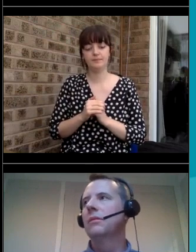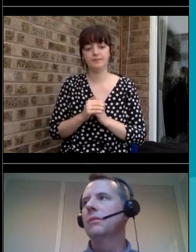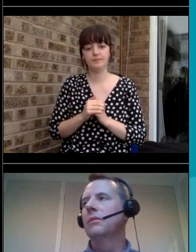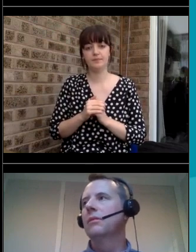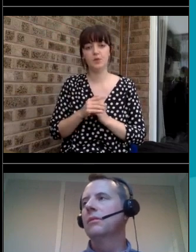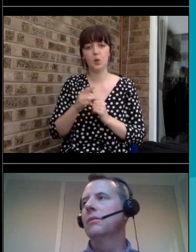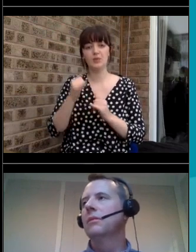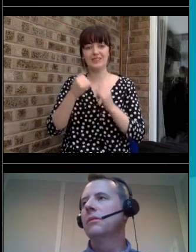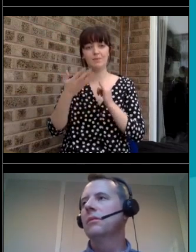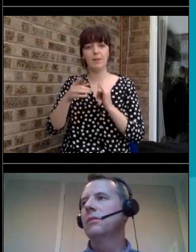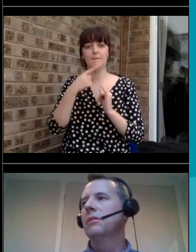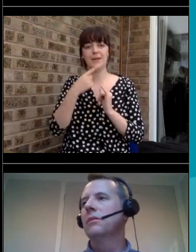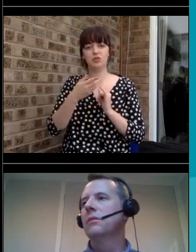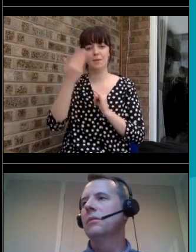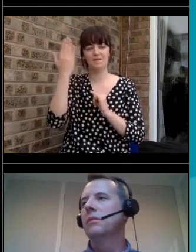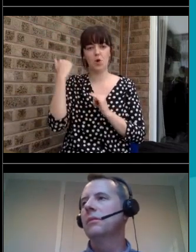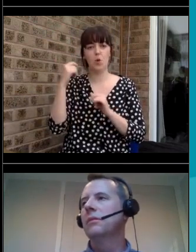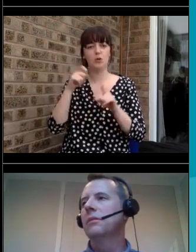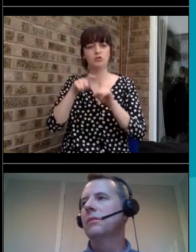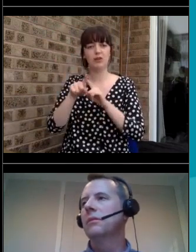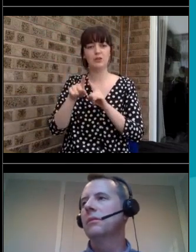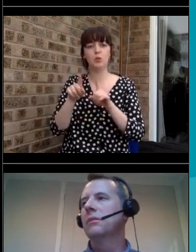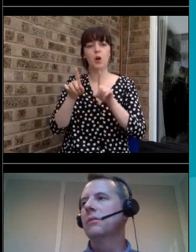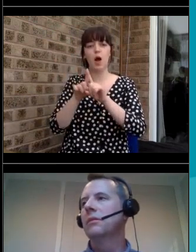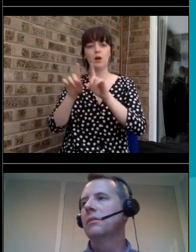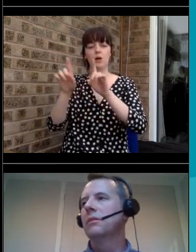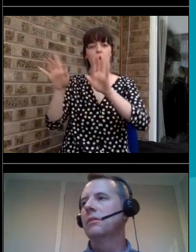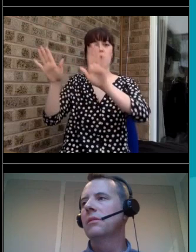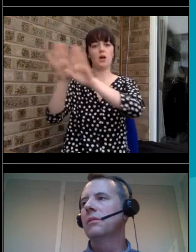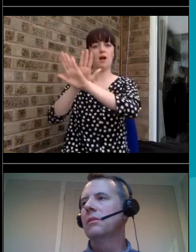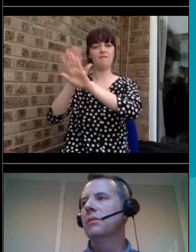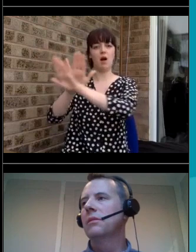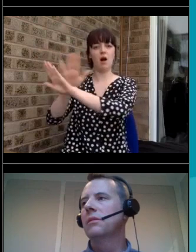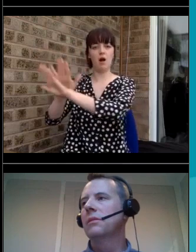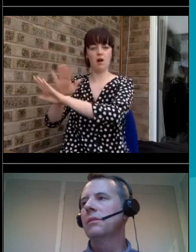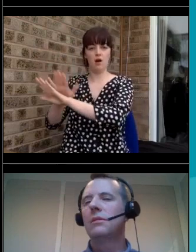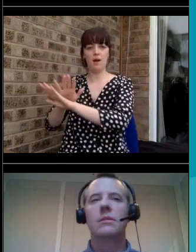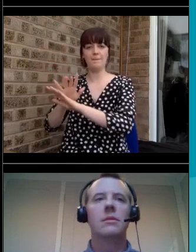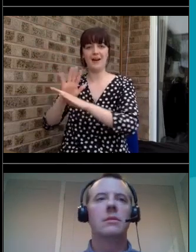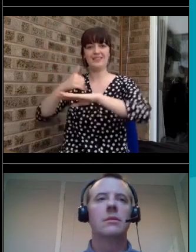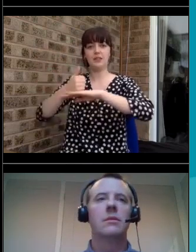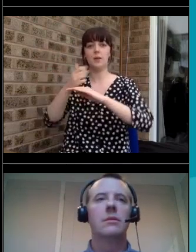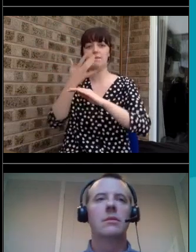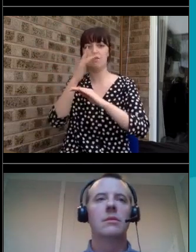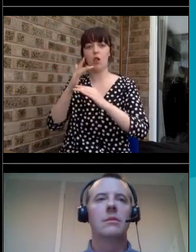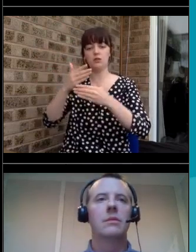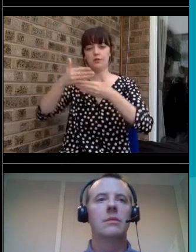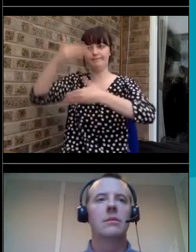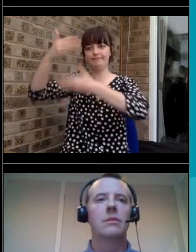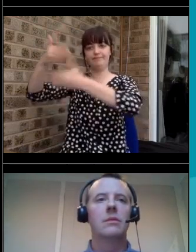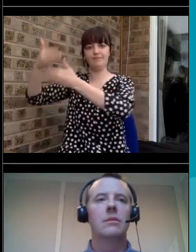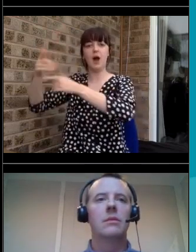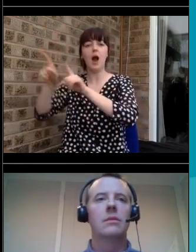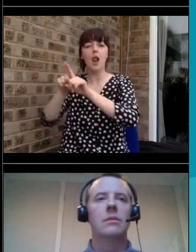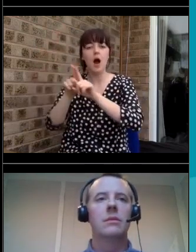So we've tried to disguise the route by putting these false cuttings in, which are mounds either side of